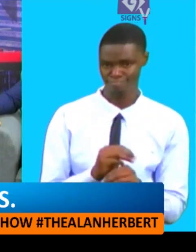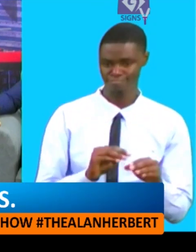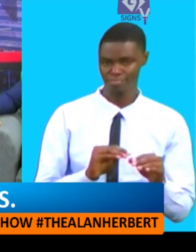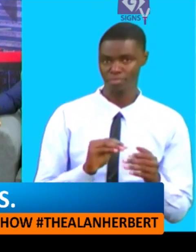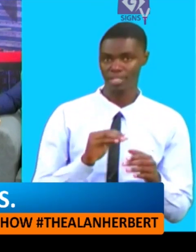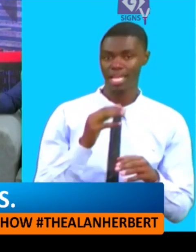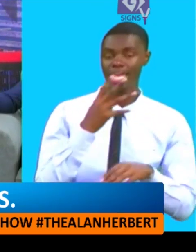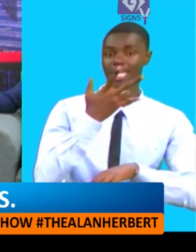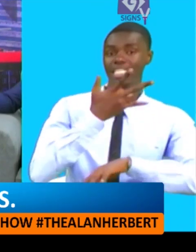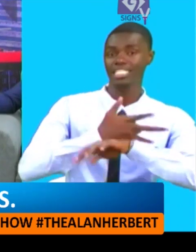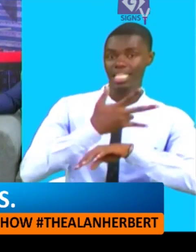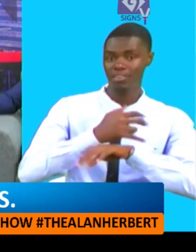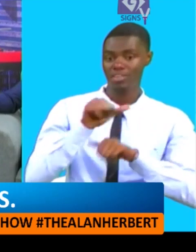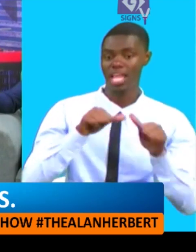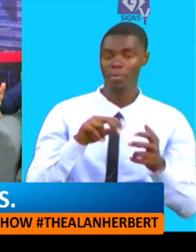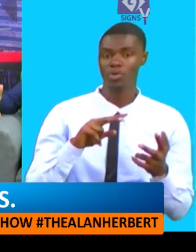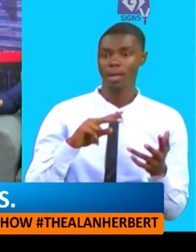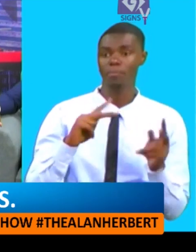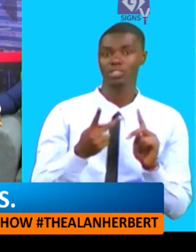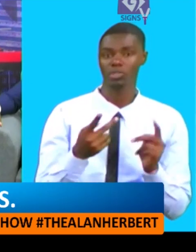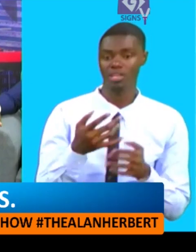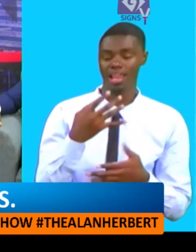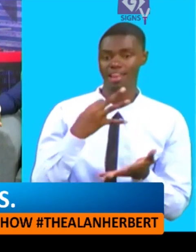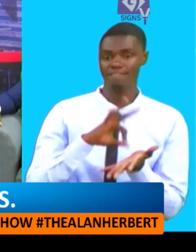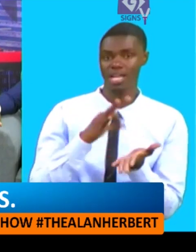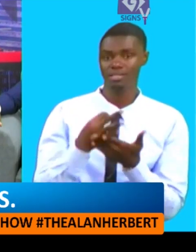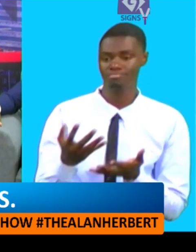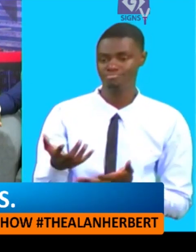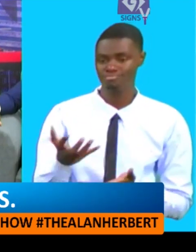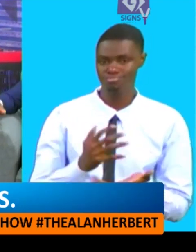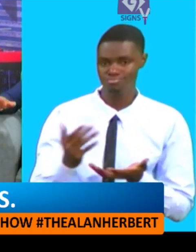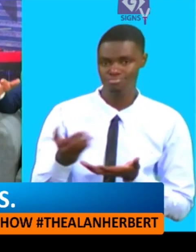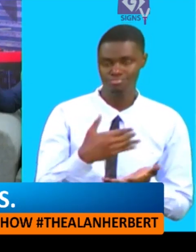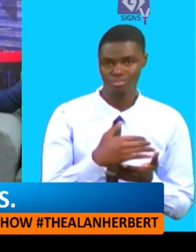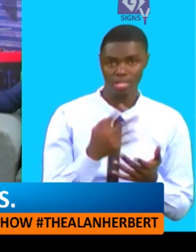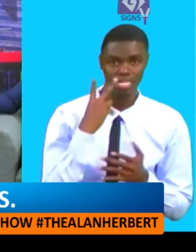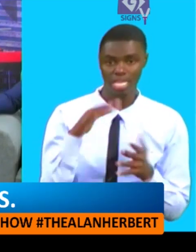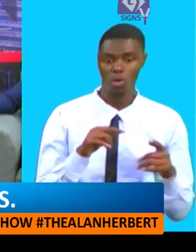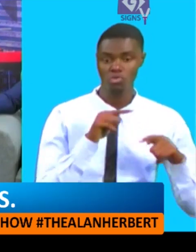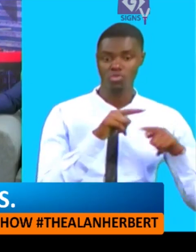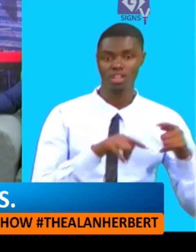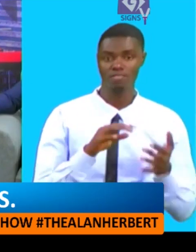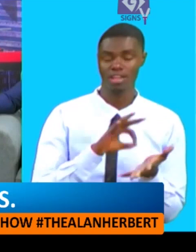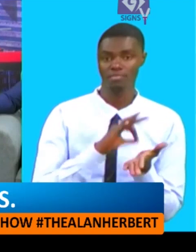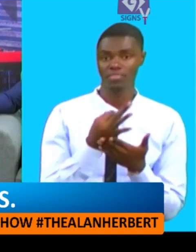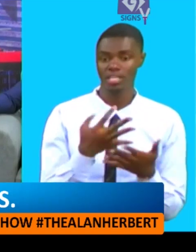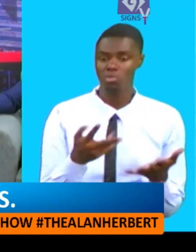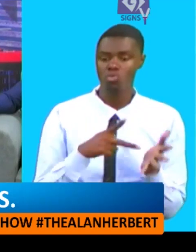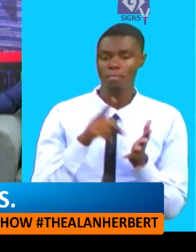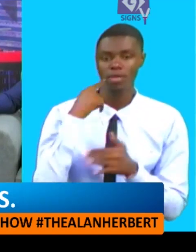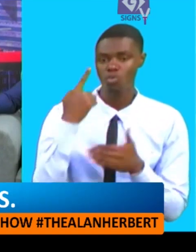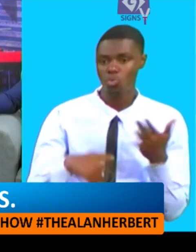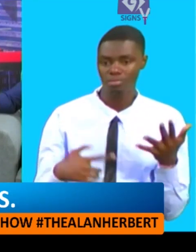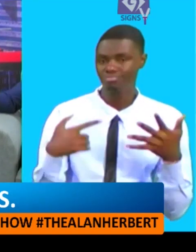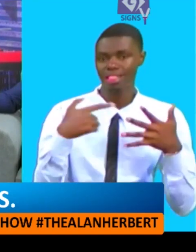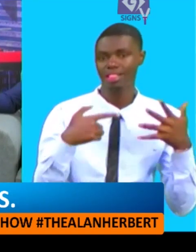NHIF is all about projections, Yeah. pooling of funds, and then now you have to look at how you divide the funds into where what do you pay for. Yeah.